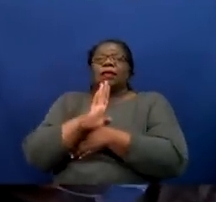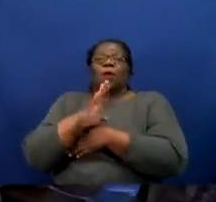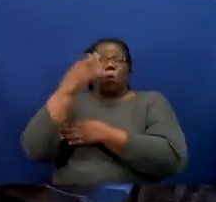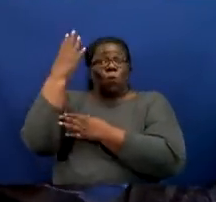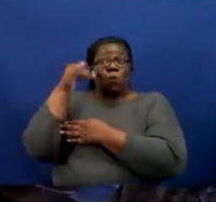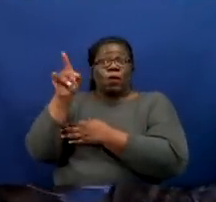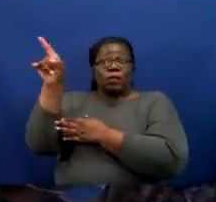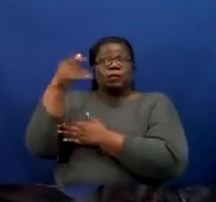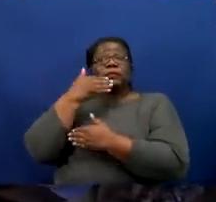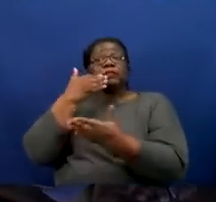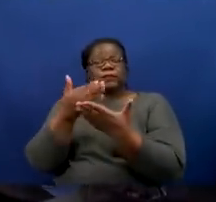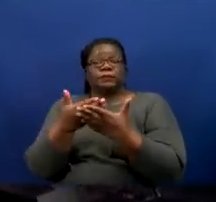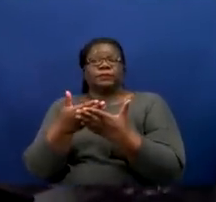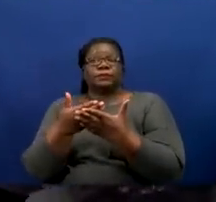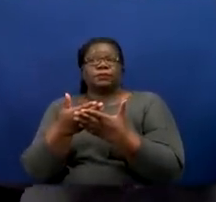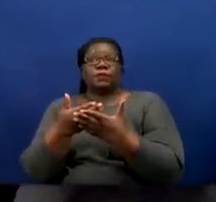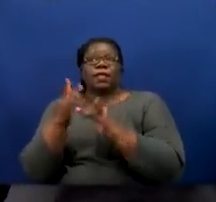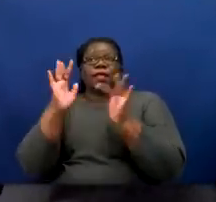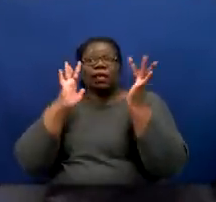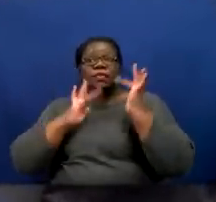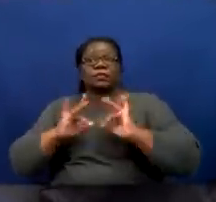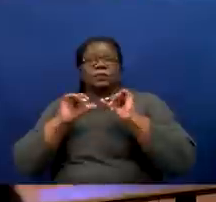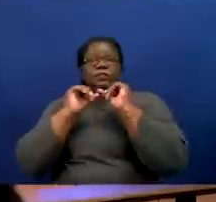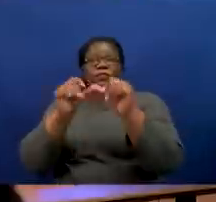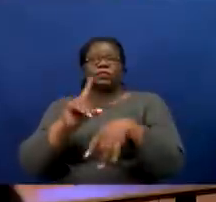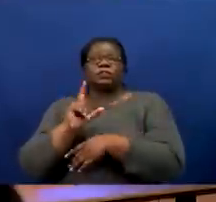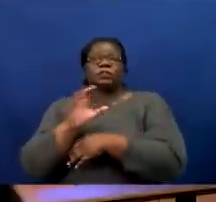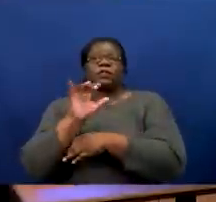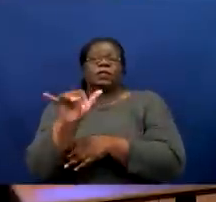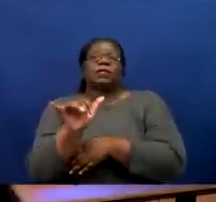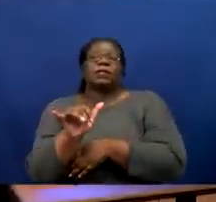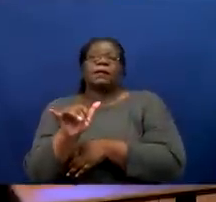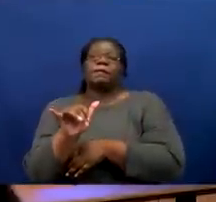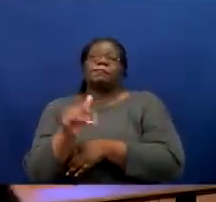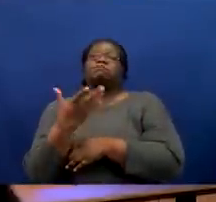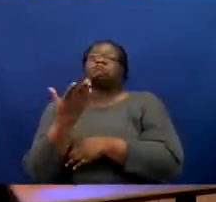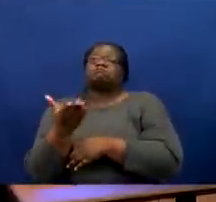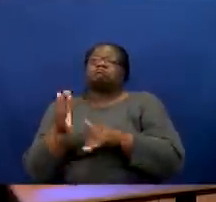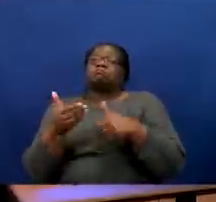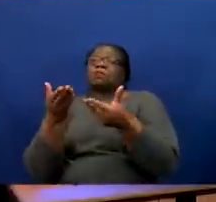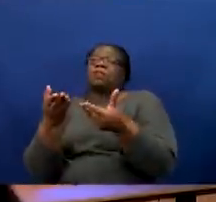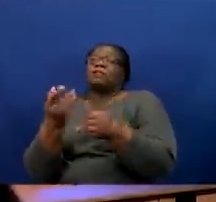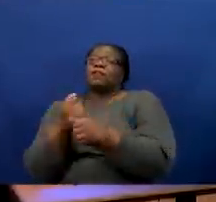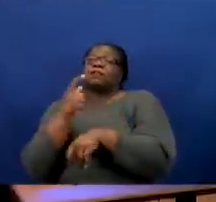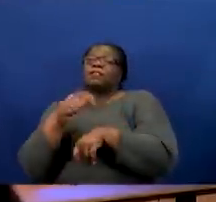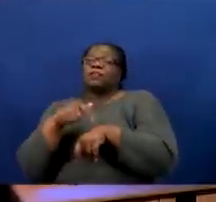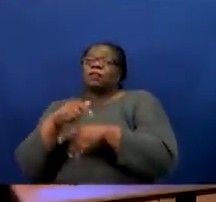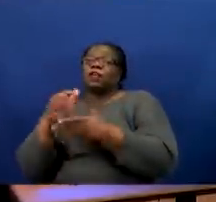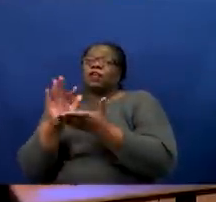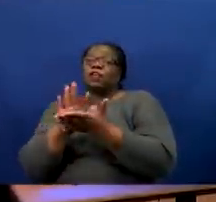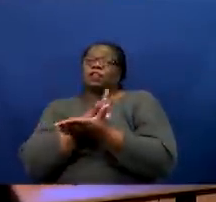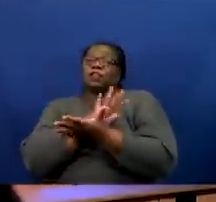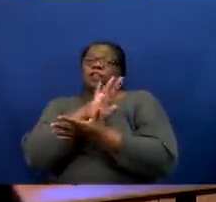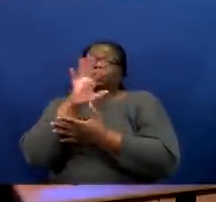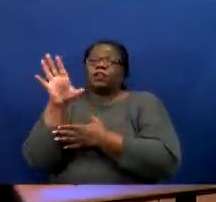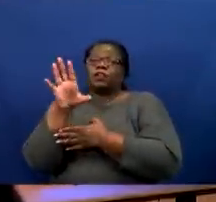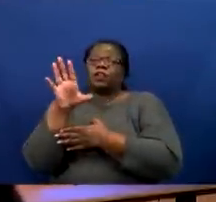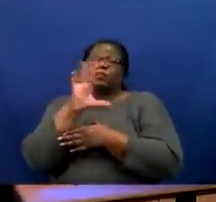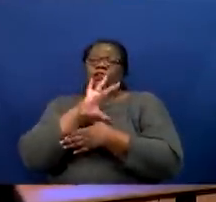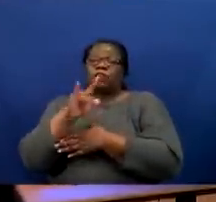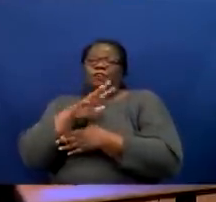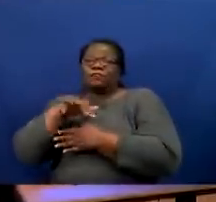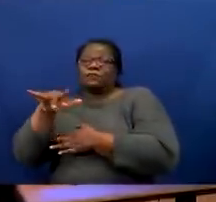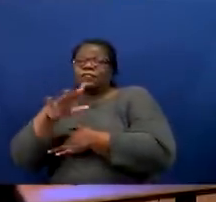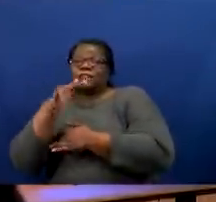is good and his mercy endures forever. May I suggest that every time the glory of the Lord fills this house and